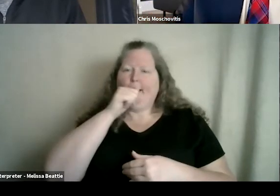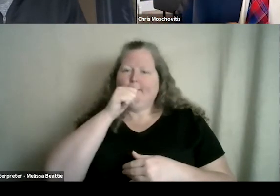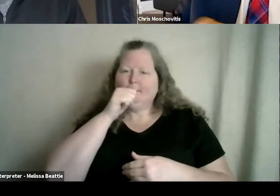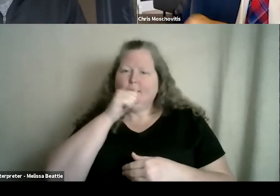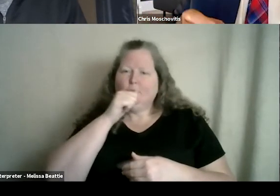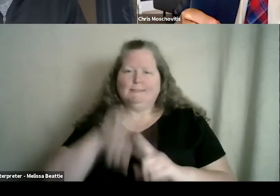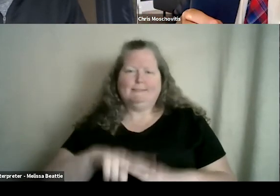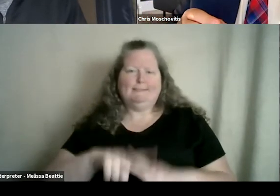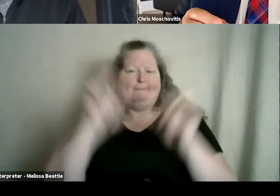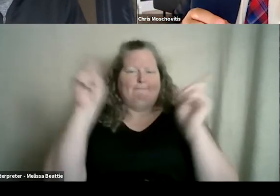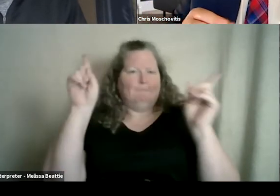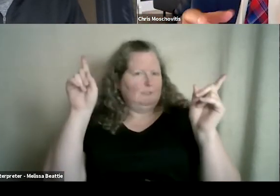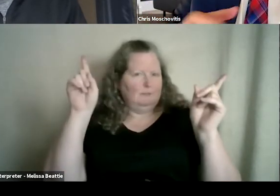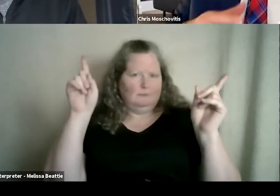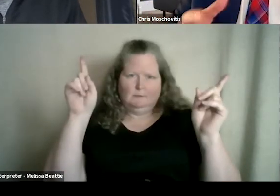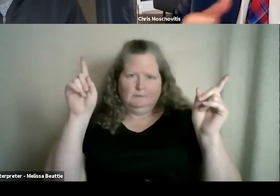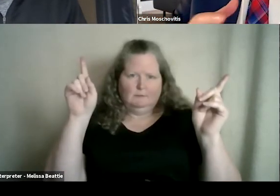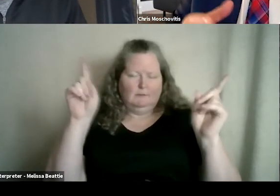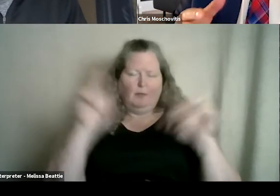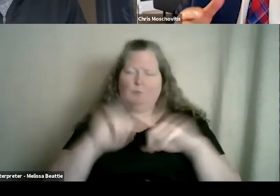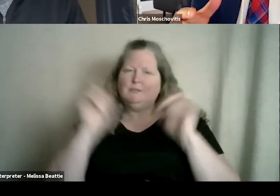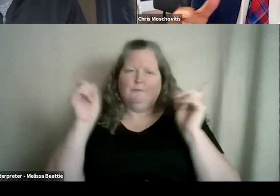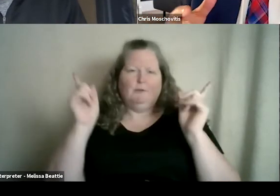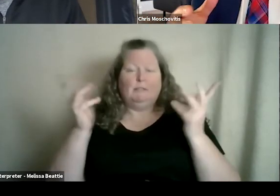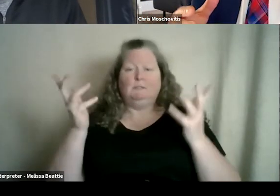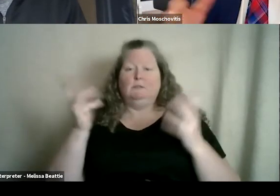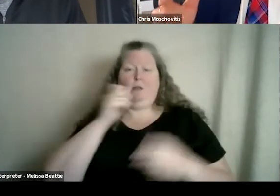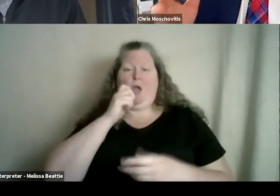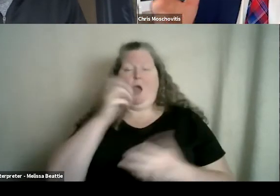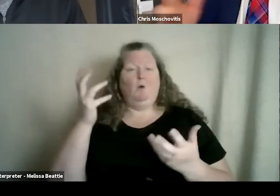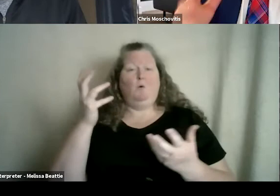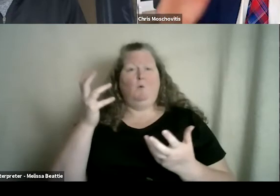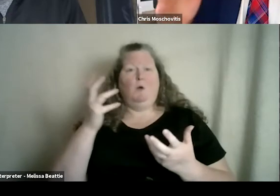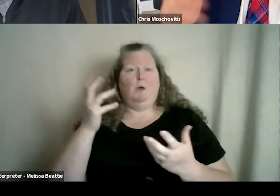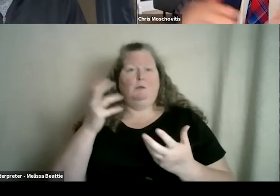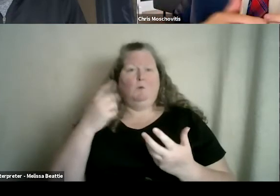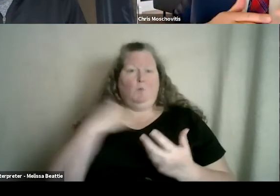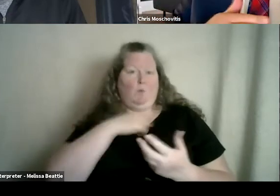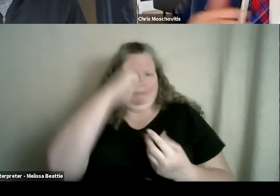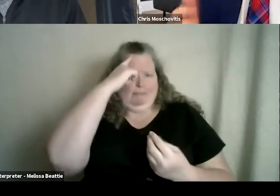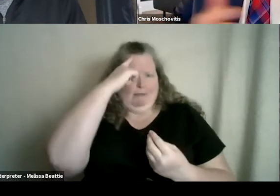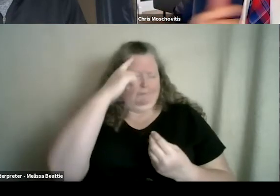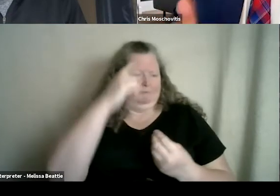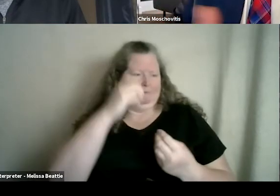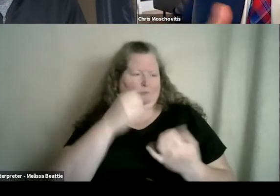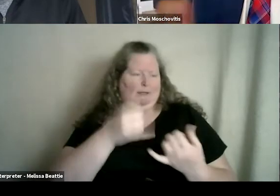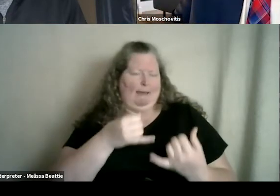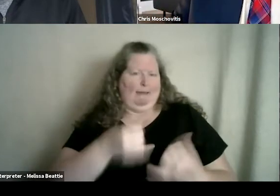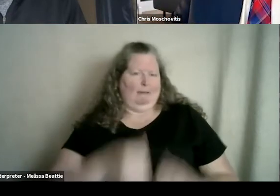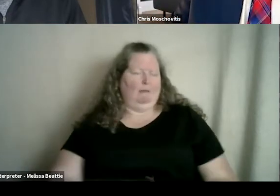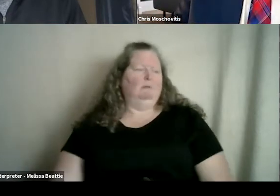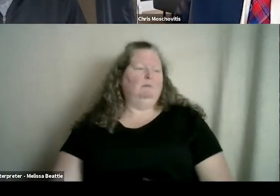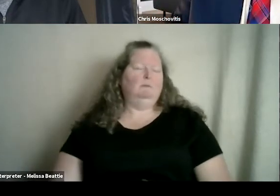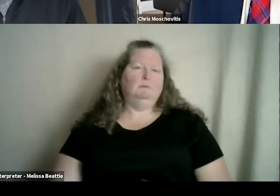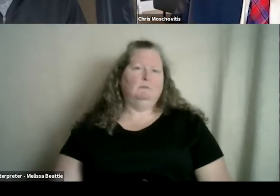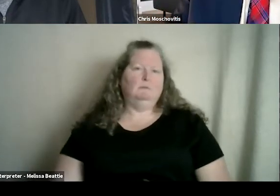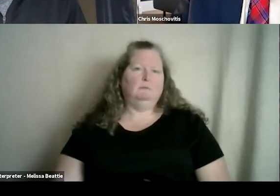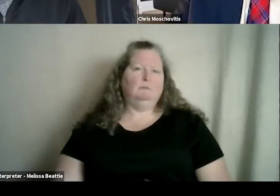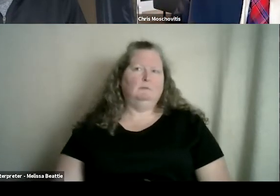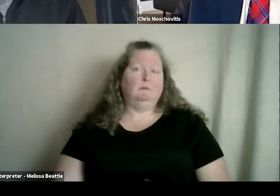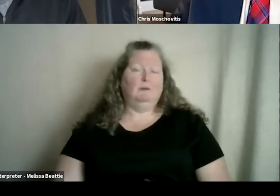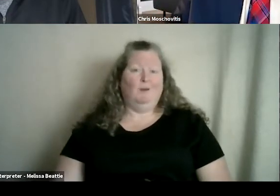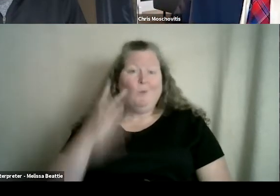you will. It was not what we think today. I mean, there was, you know, people would be sleeping all in the same